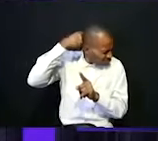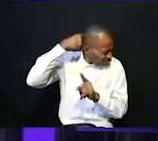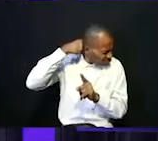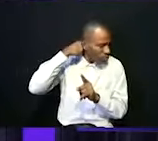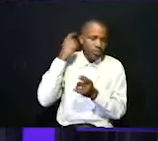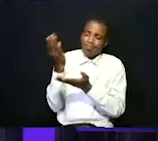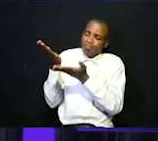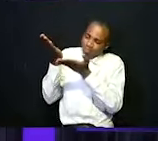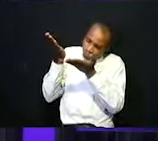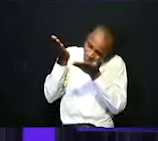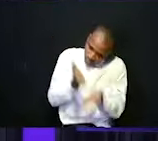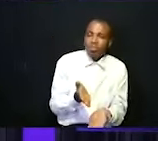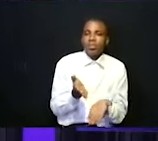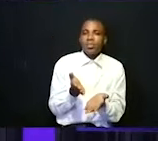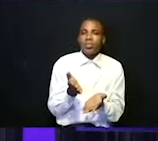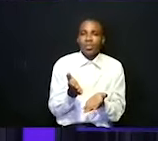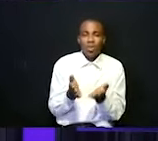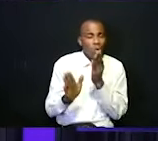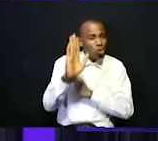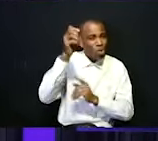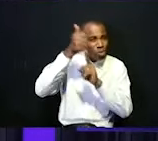hallows that one.